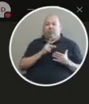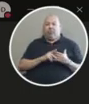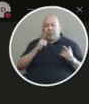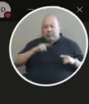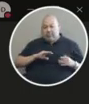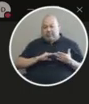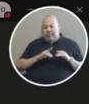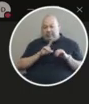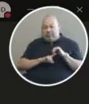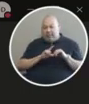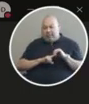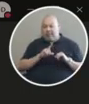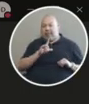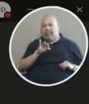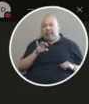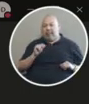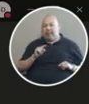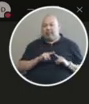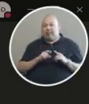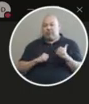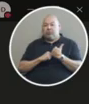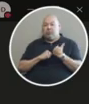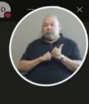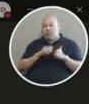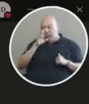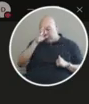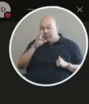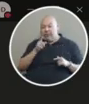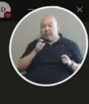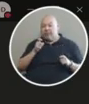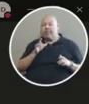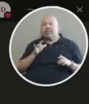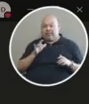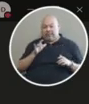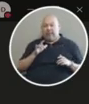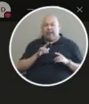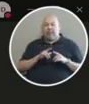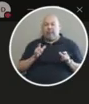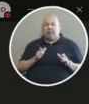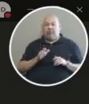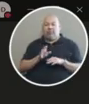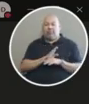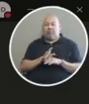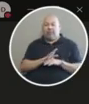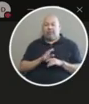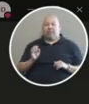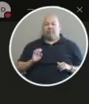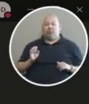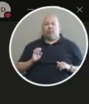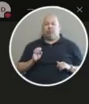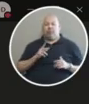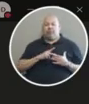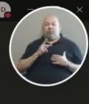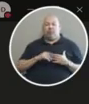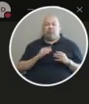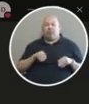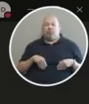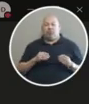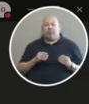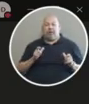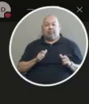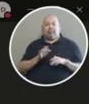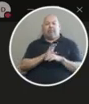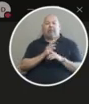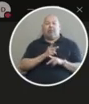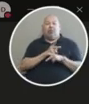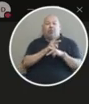the City of El Paso and LIFT Fund in support of the creation and administration of a small business emergency relief program to provide small